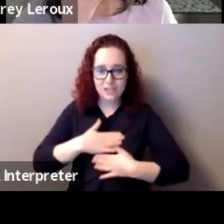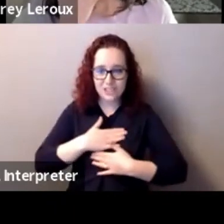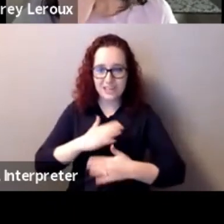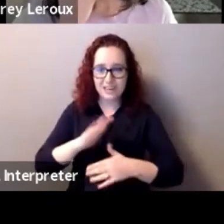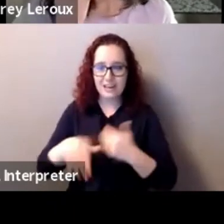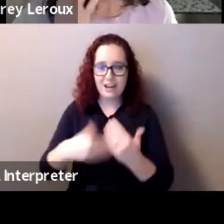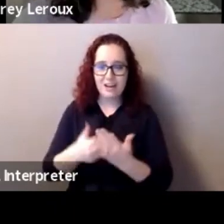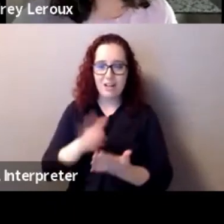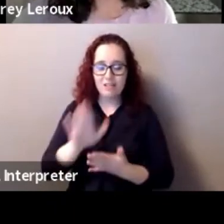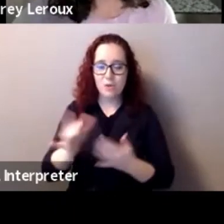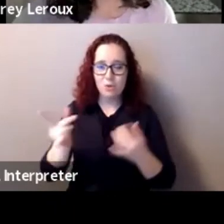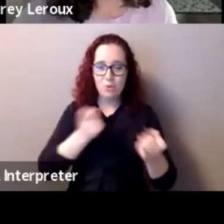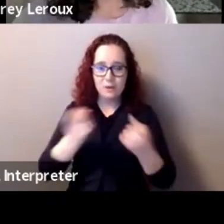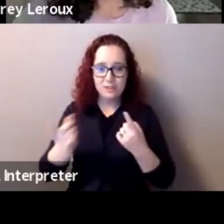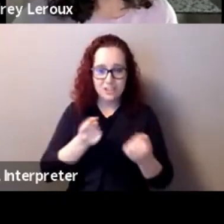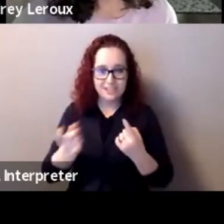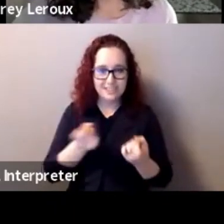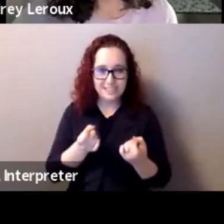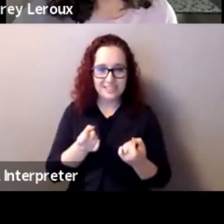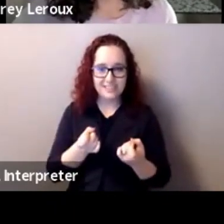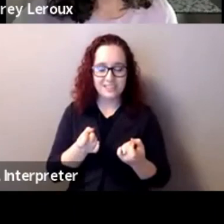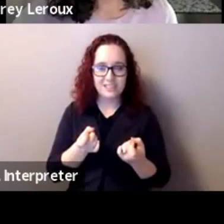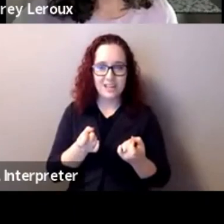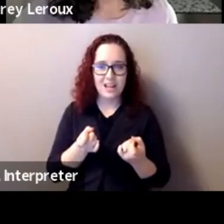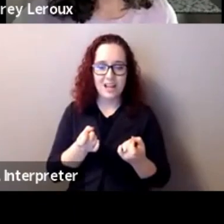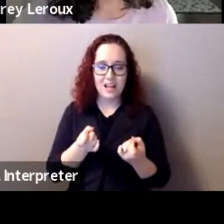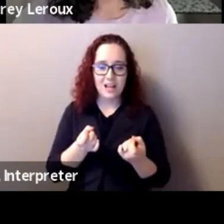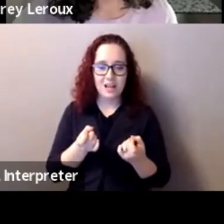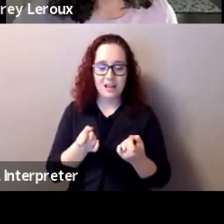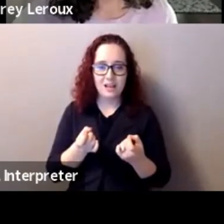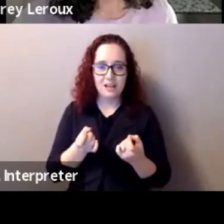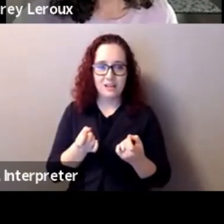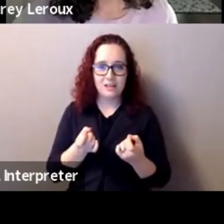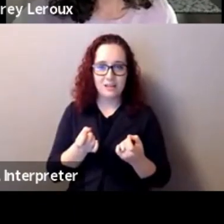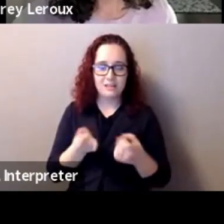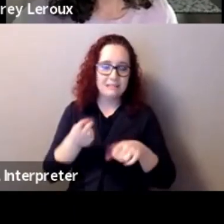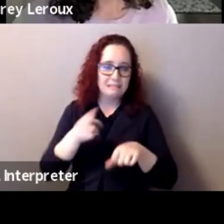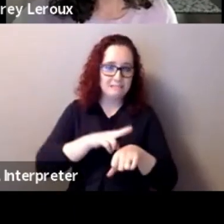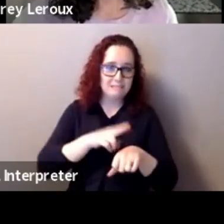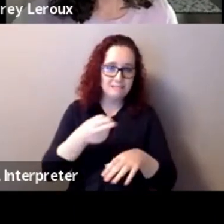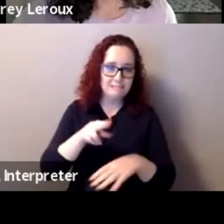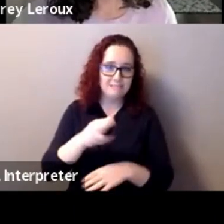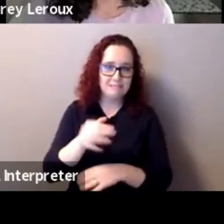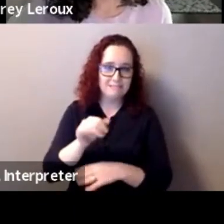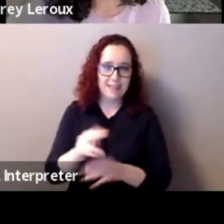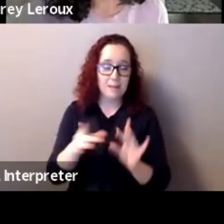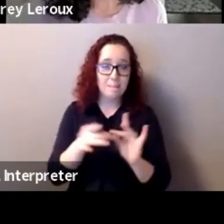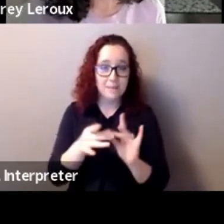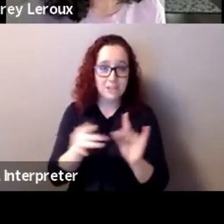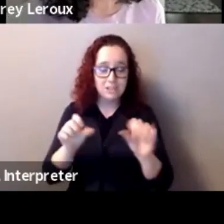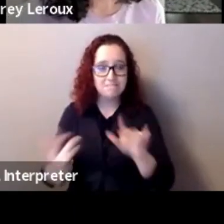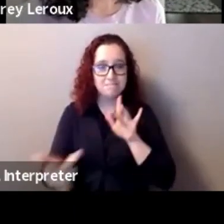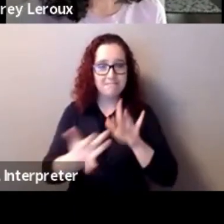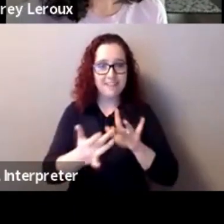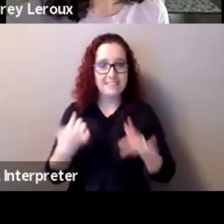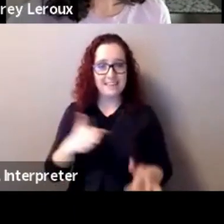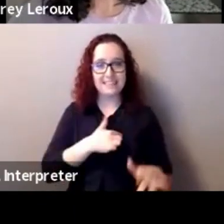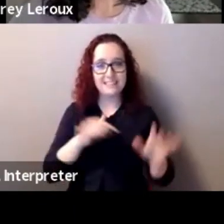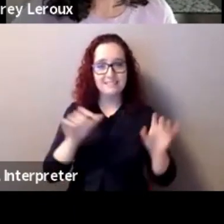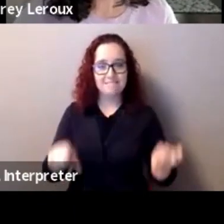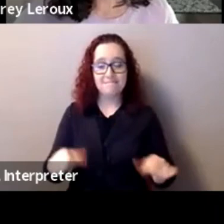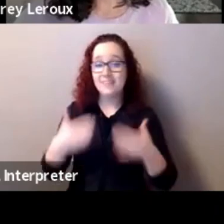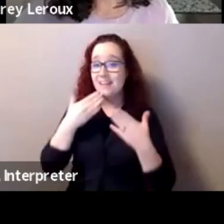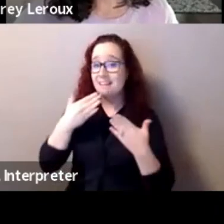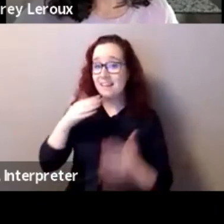your questions as well, everybody. And as Nathan said, feel free to get in touch. And thank